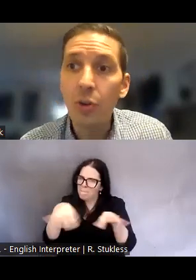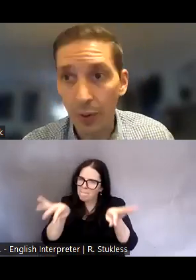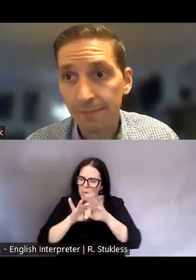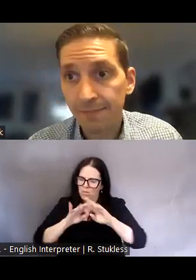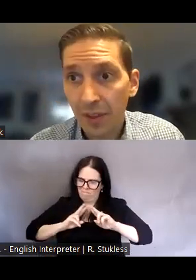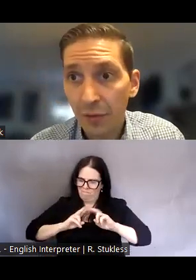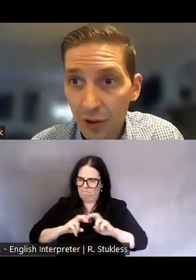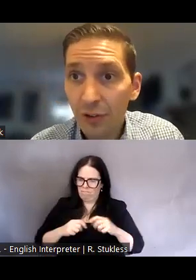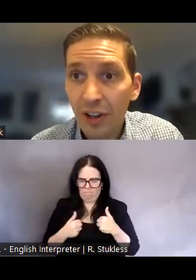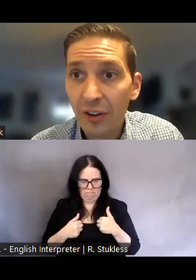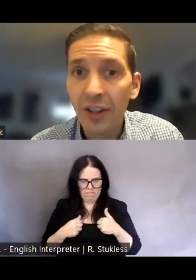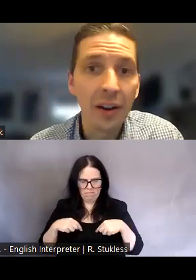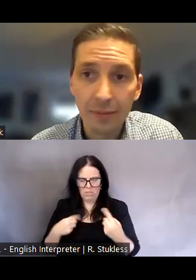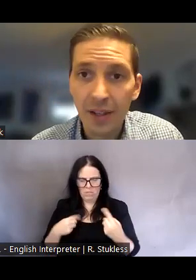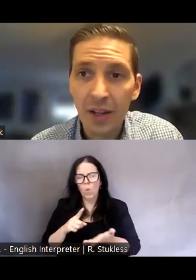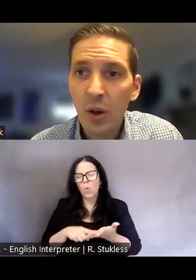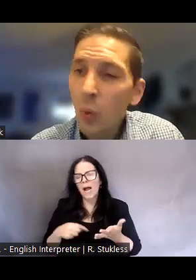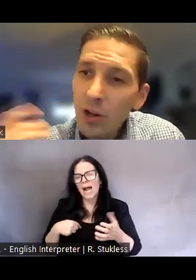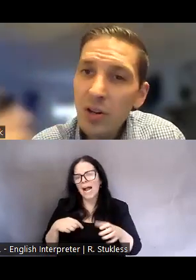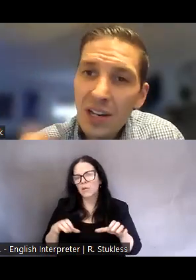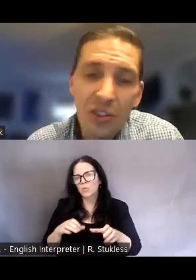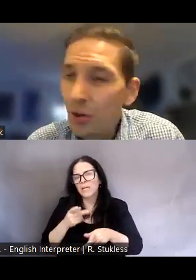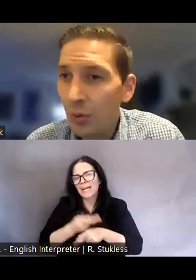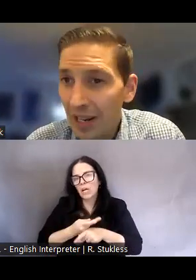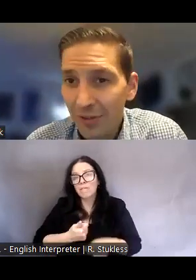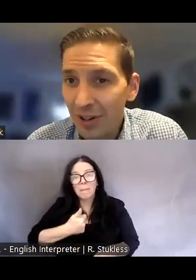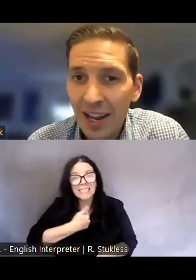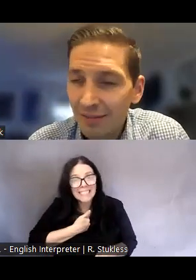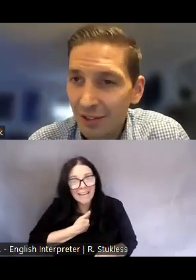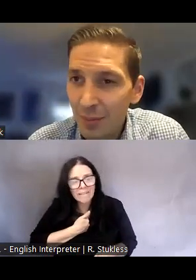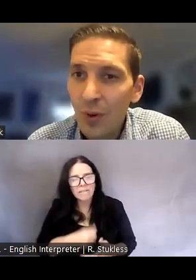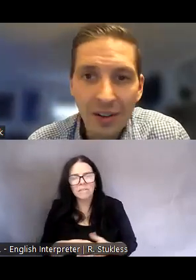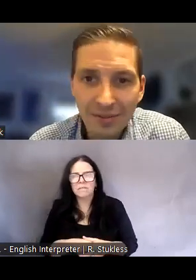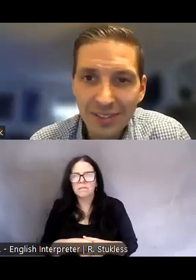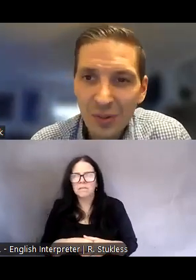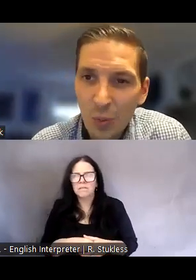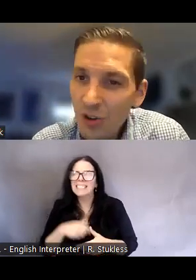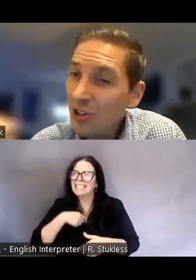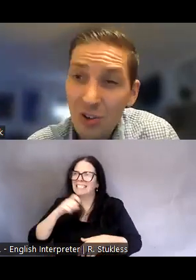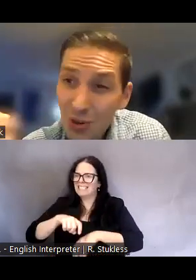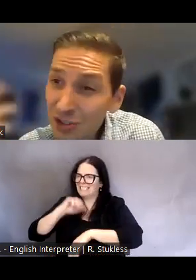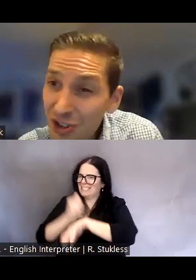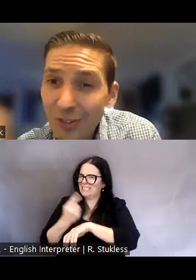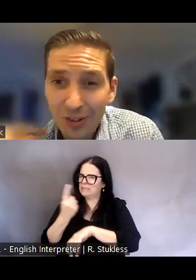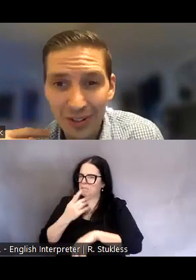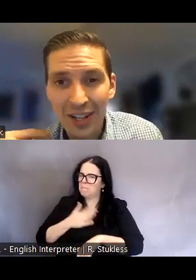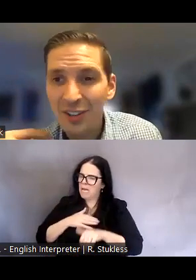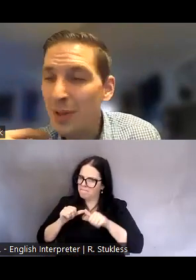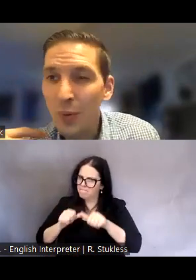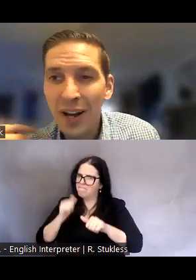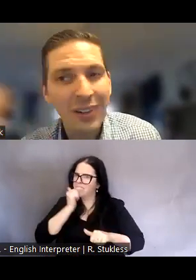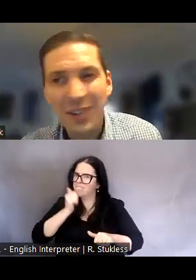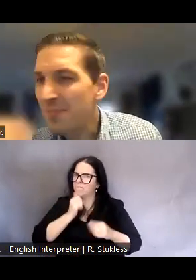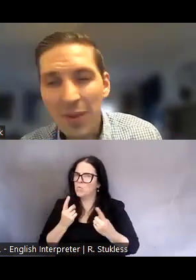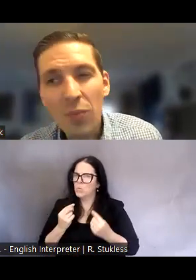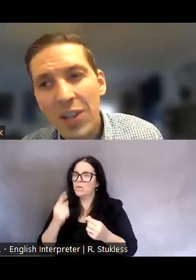are you doing for your self-care? What do you need to do every day to be well? What do you need to do in general to